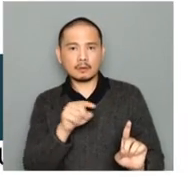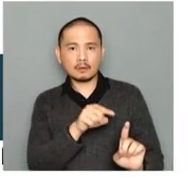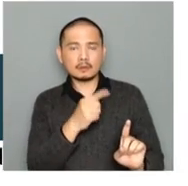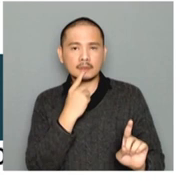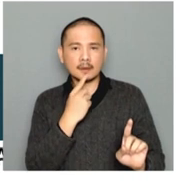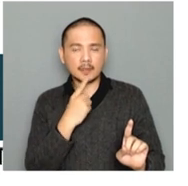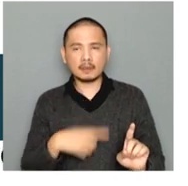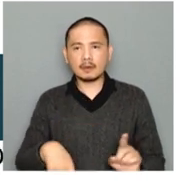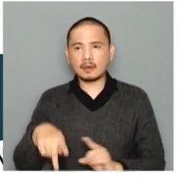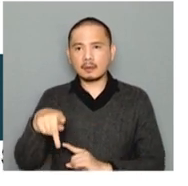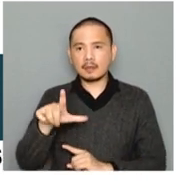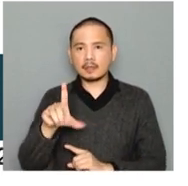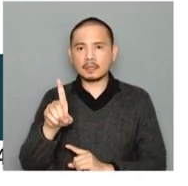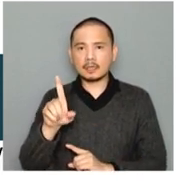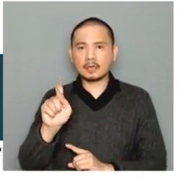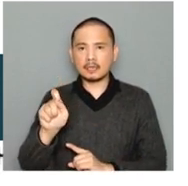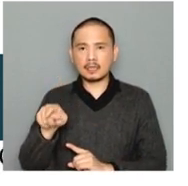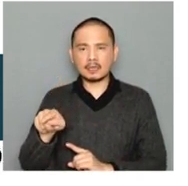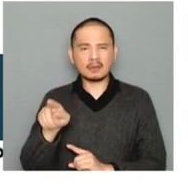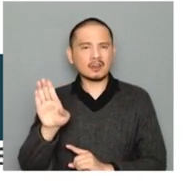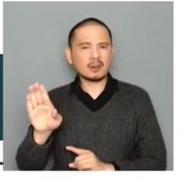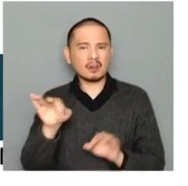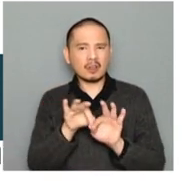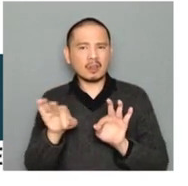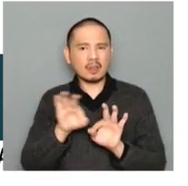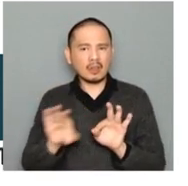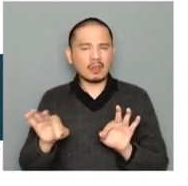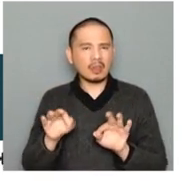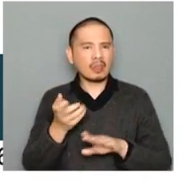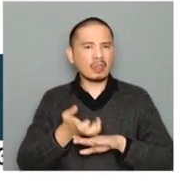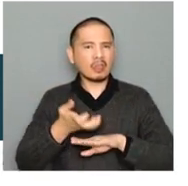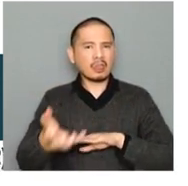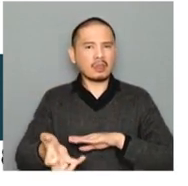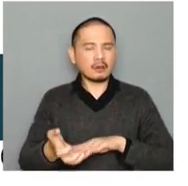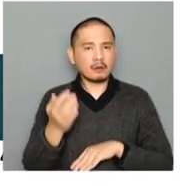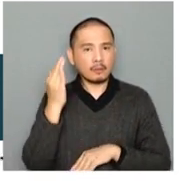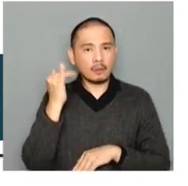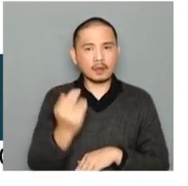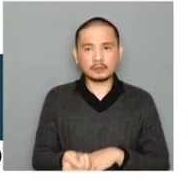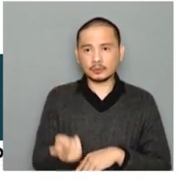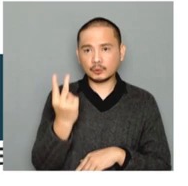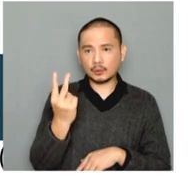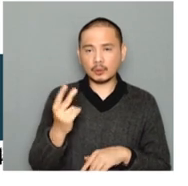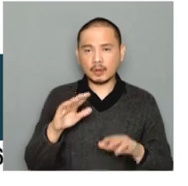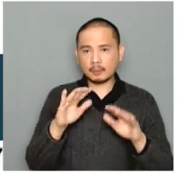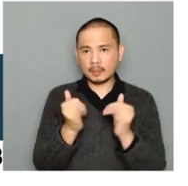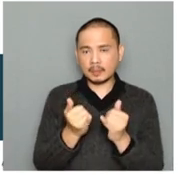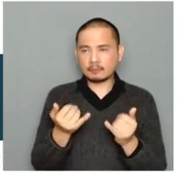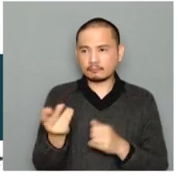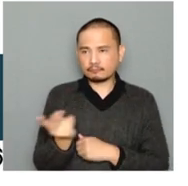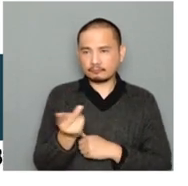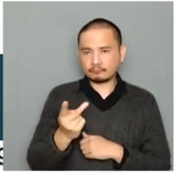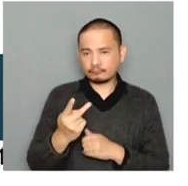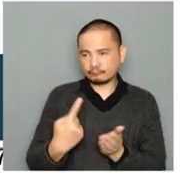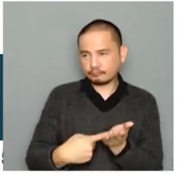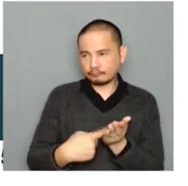PLDT's statement was misleading. It adds the two telco players are now ironing out the issue.